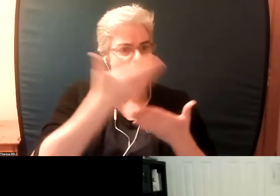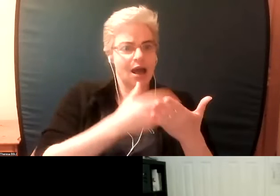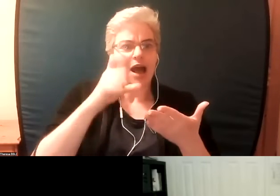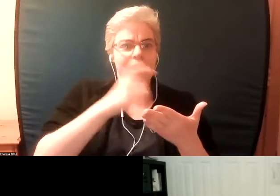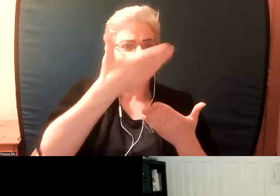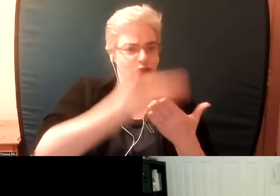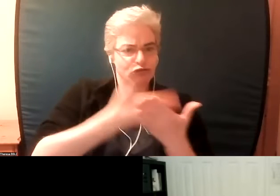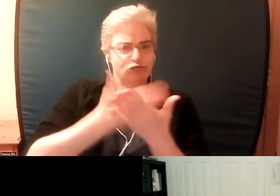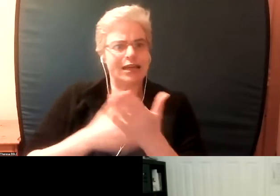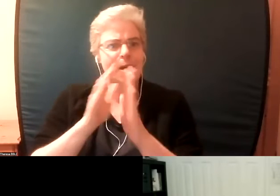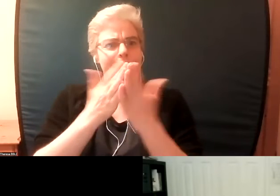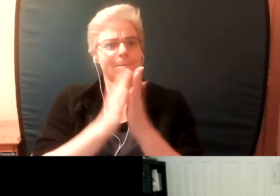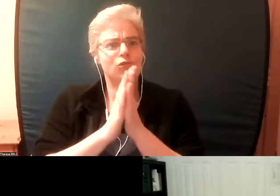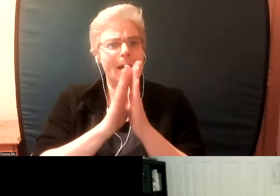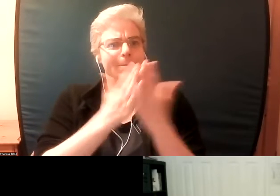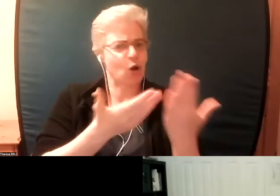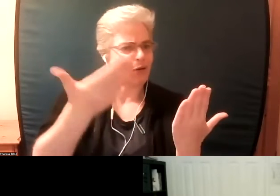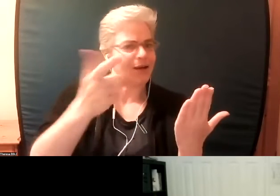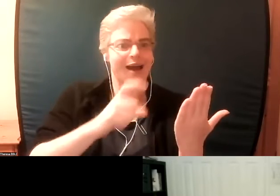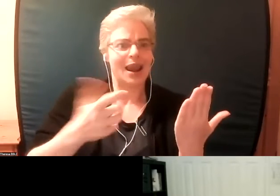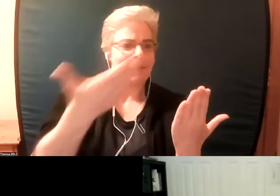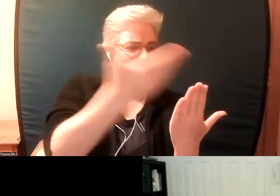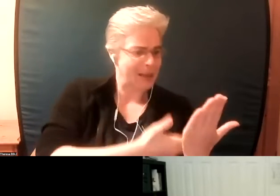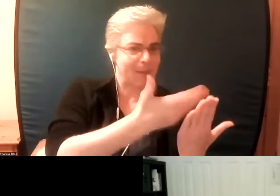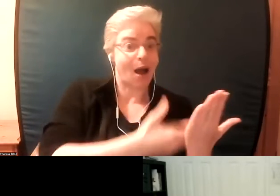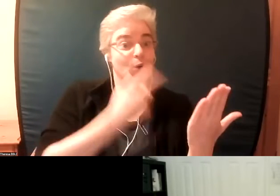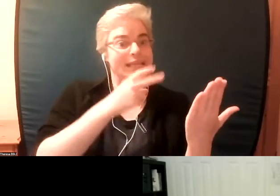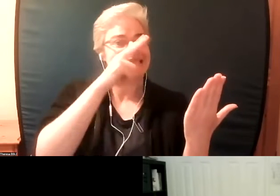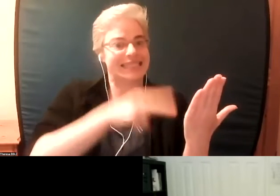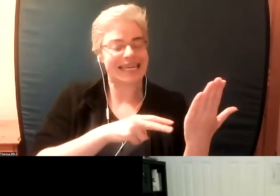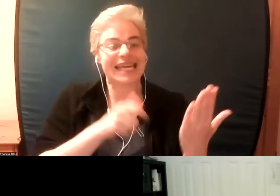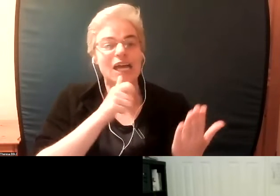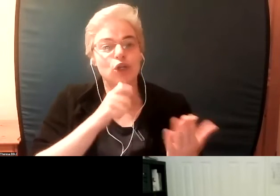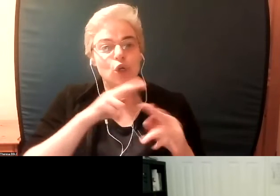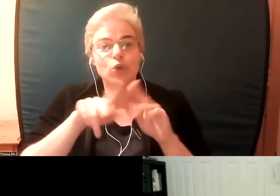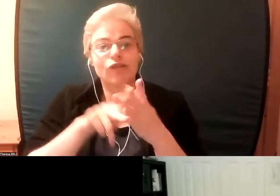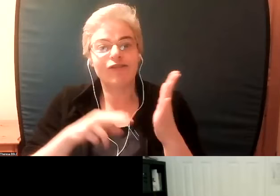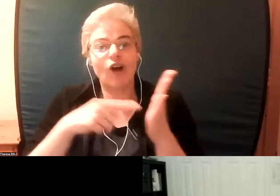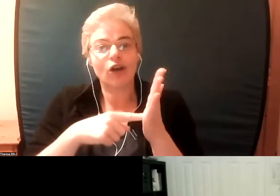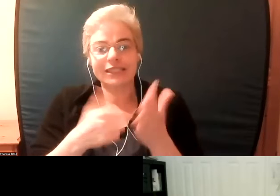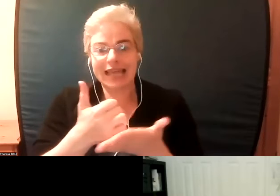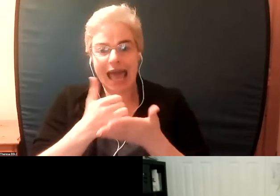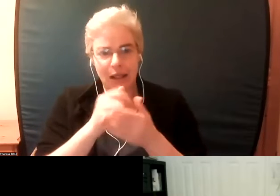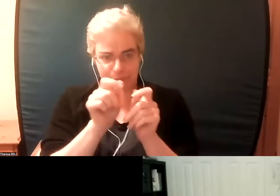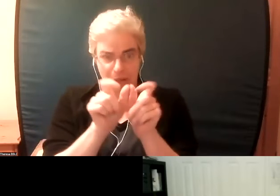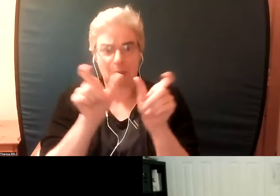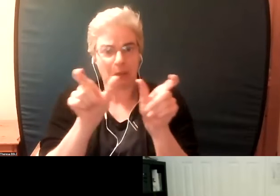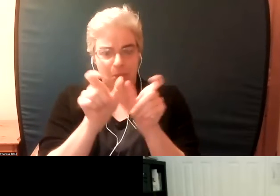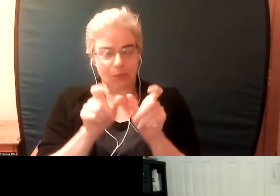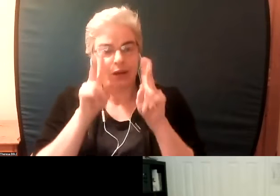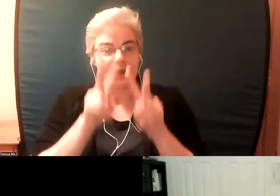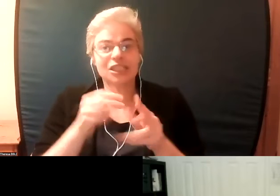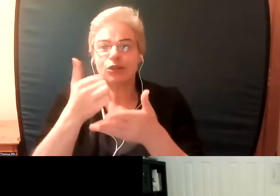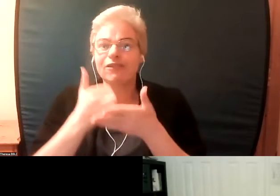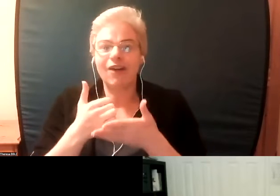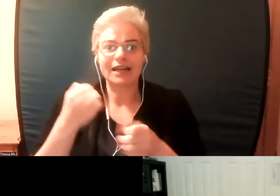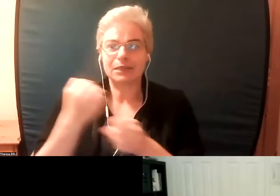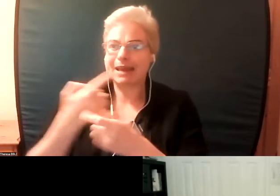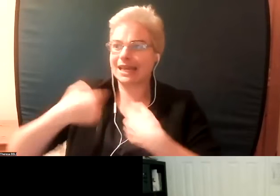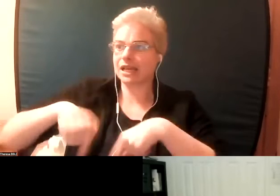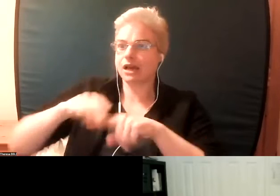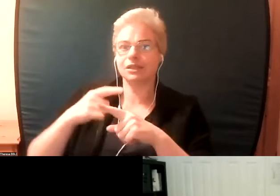prayer books and use coloured paper and use fonts that would help us, and so advice on making us kind of